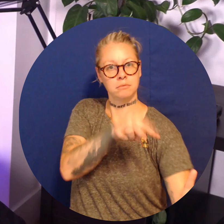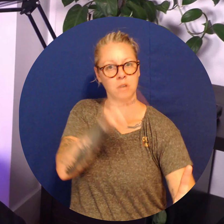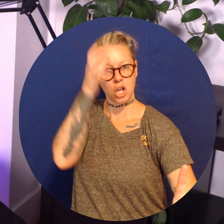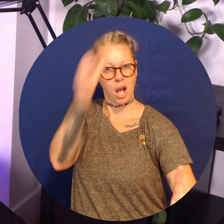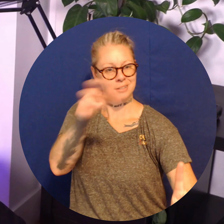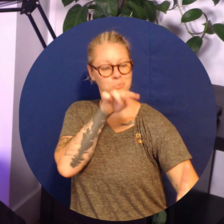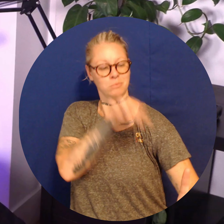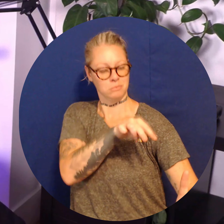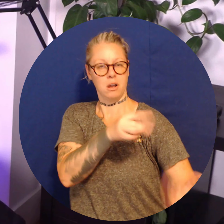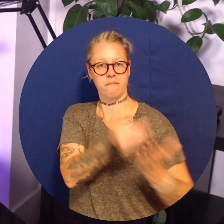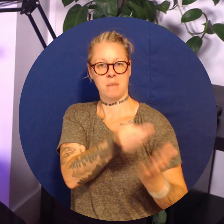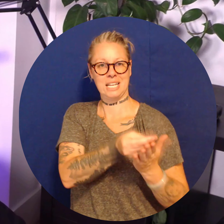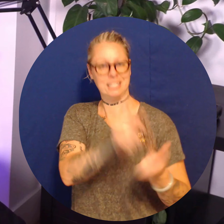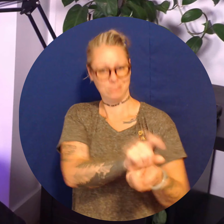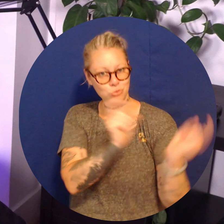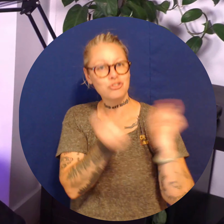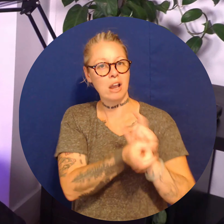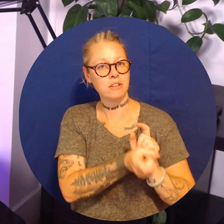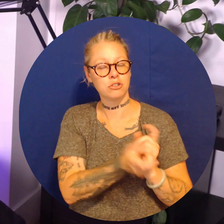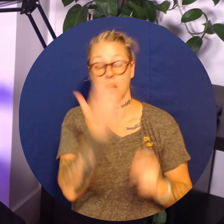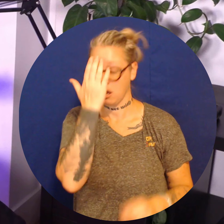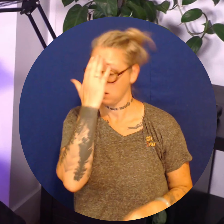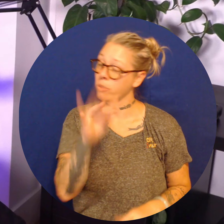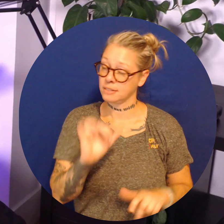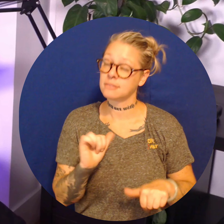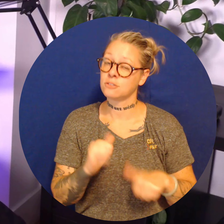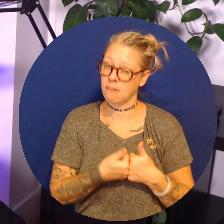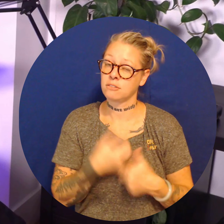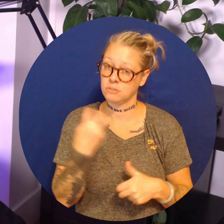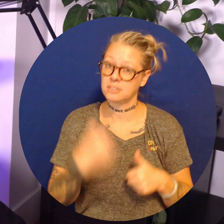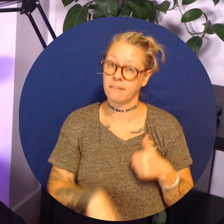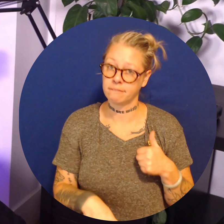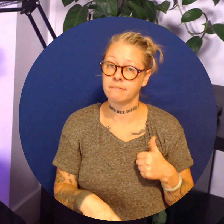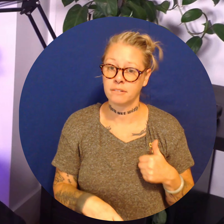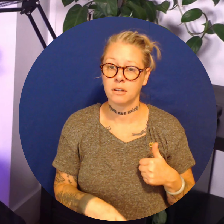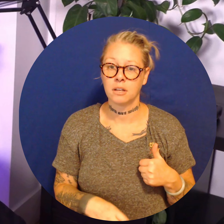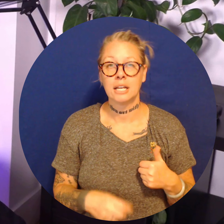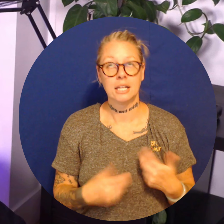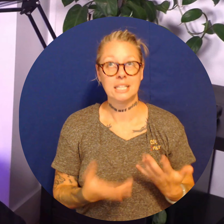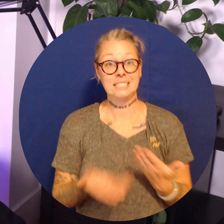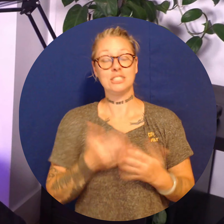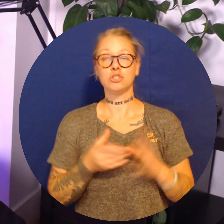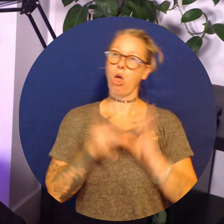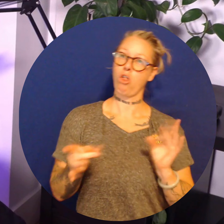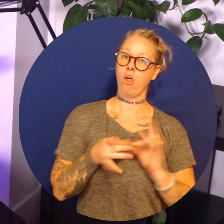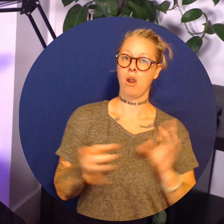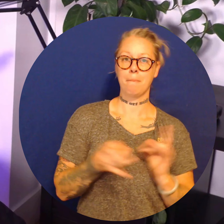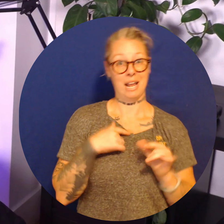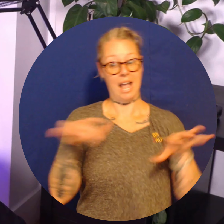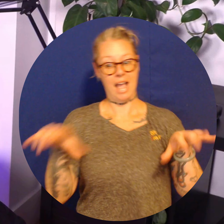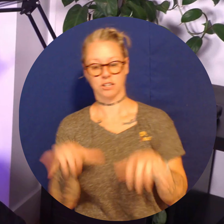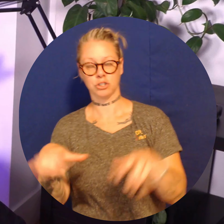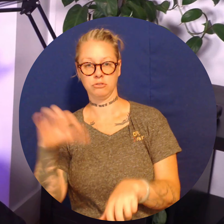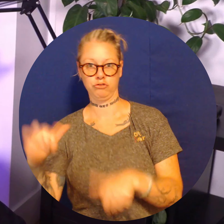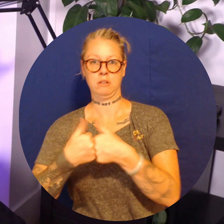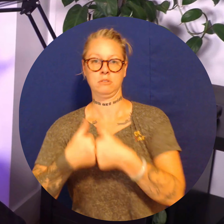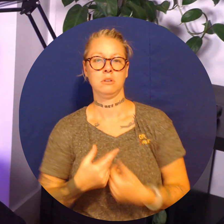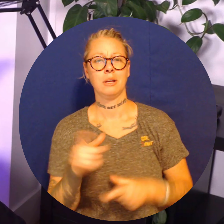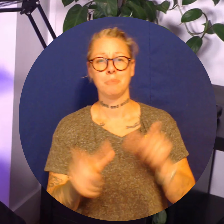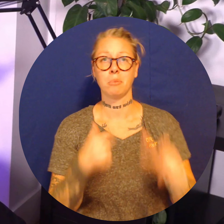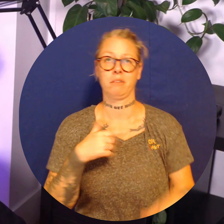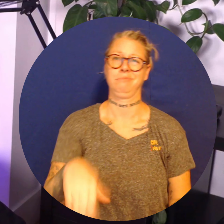like your concept of money needs to change and i know that's harder it's easier said than done when people are